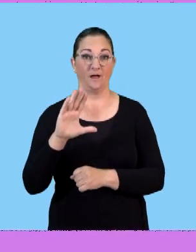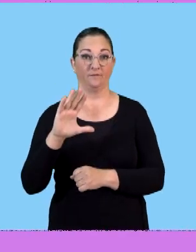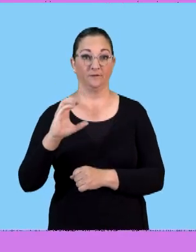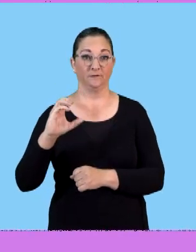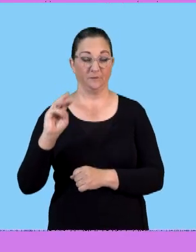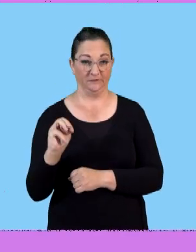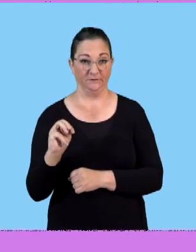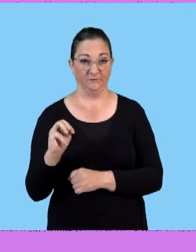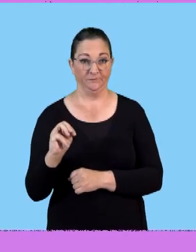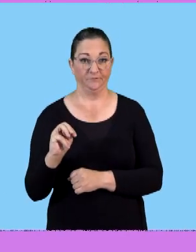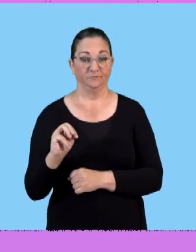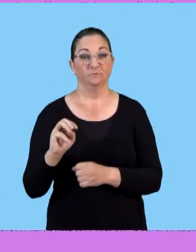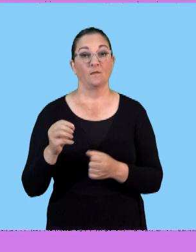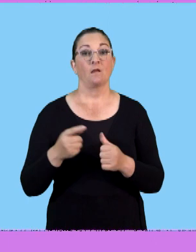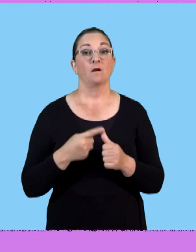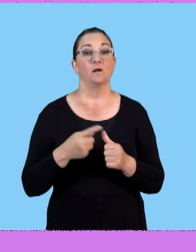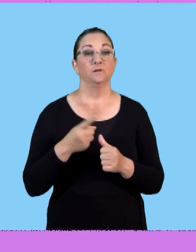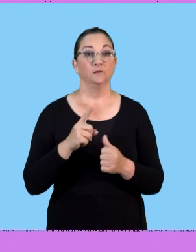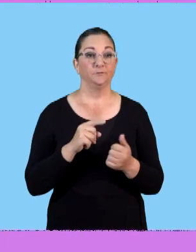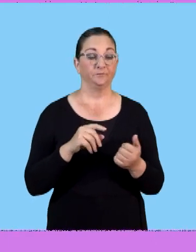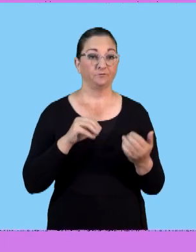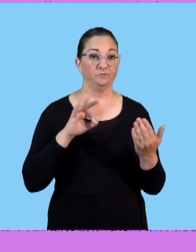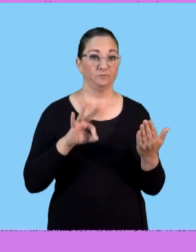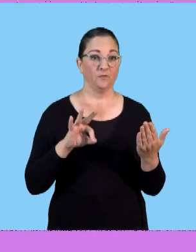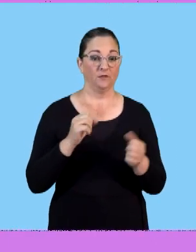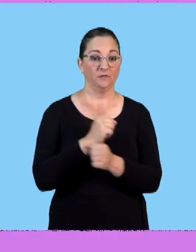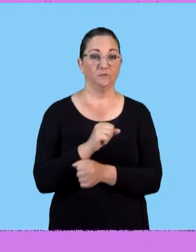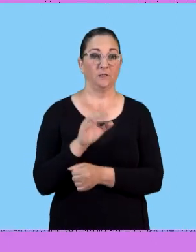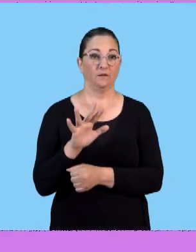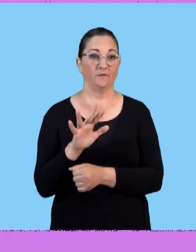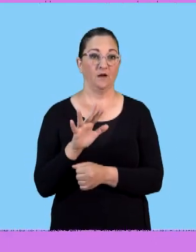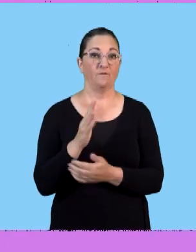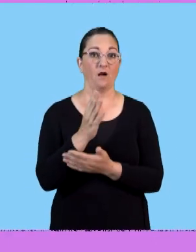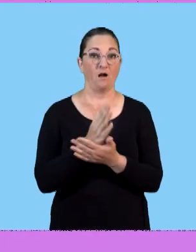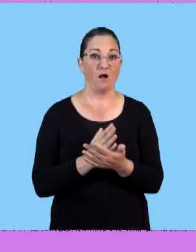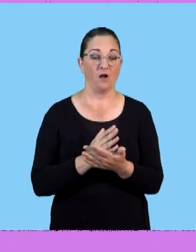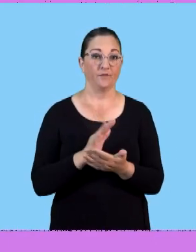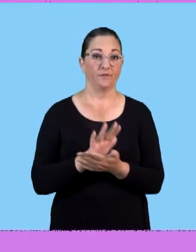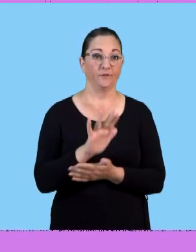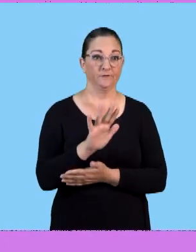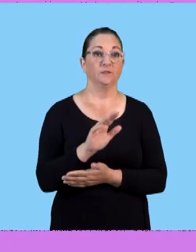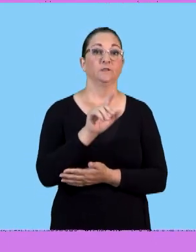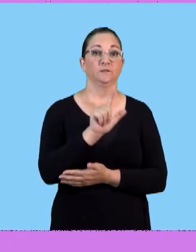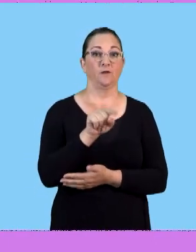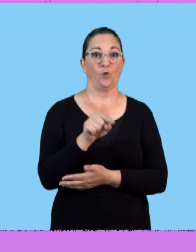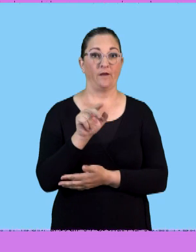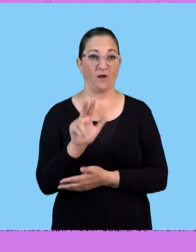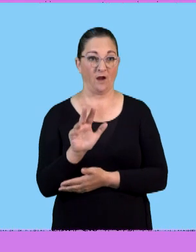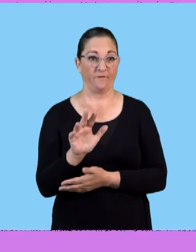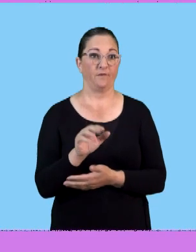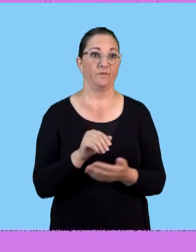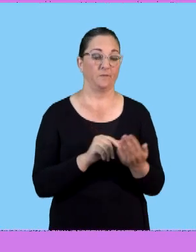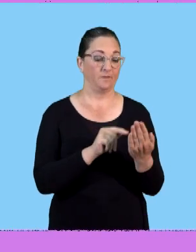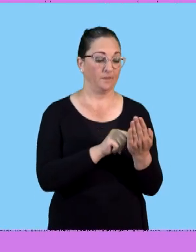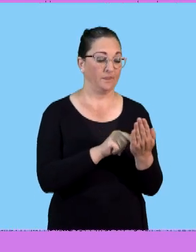5 centimeters. So that will give us, if you look at it, 3 times 5 is 15. Half of 15 is 7.5. Let's check that.